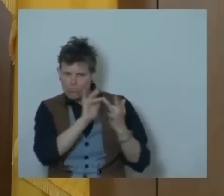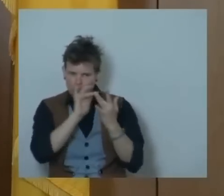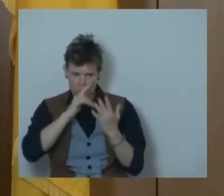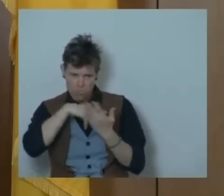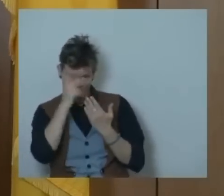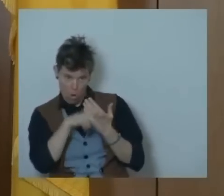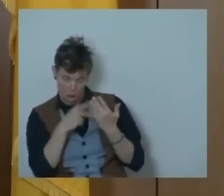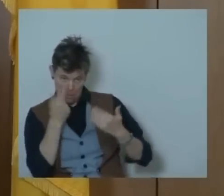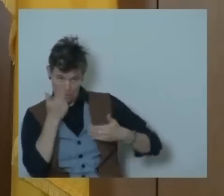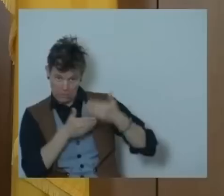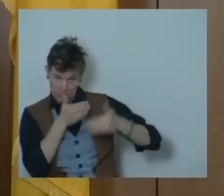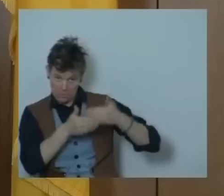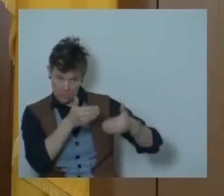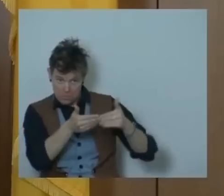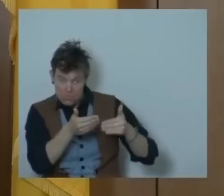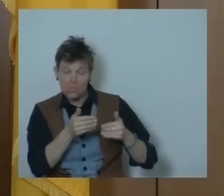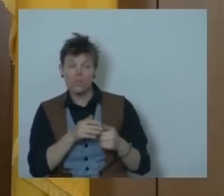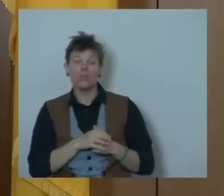at other software